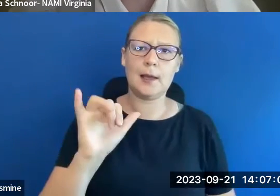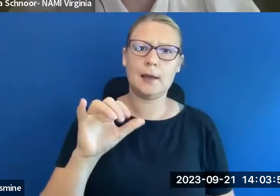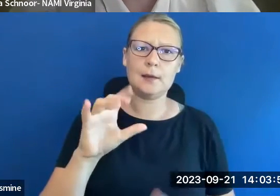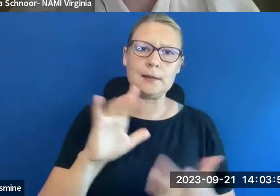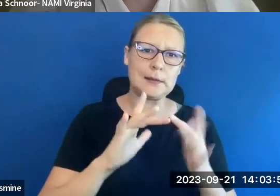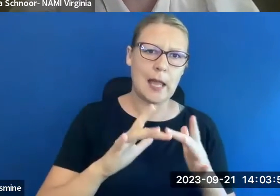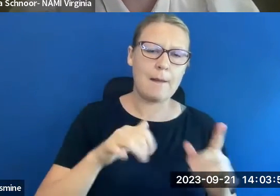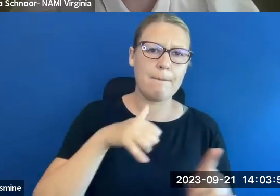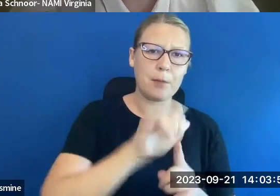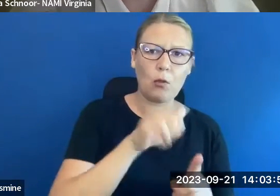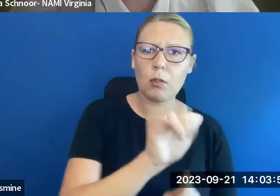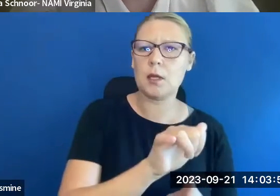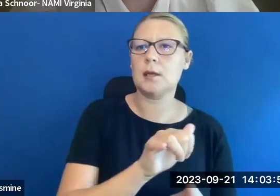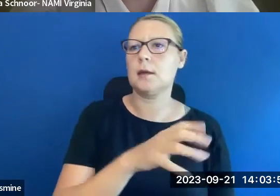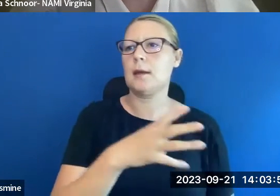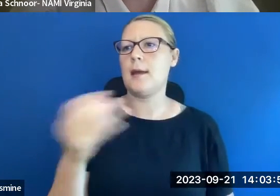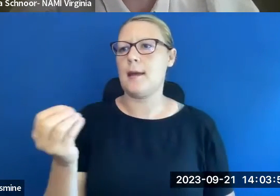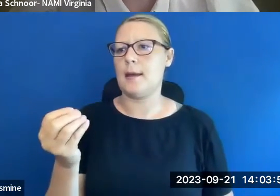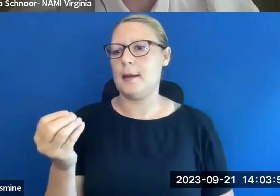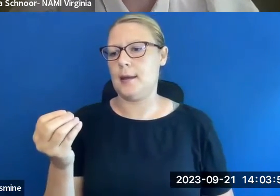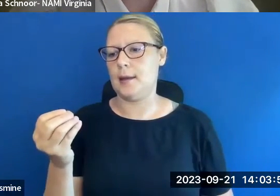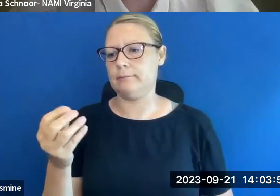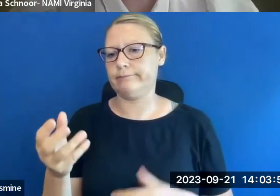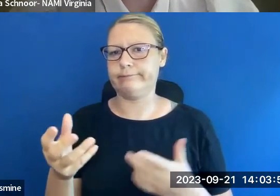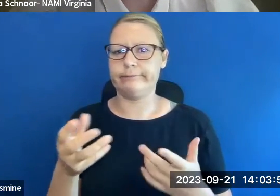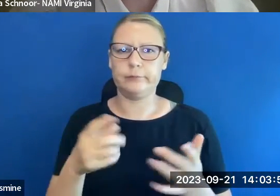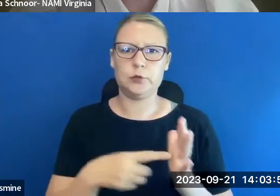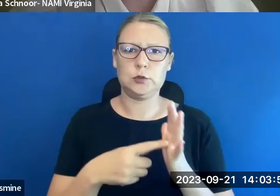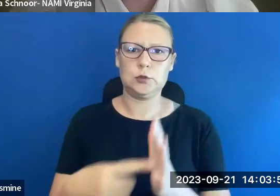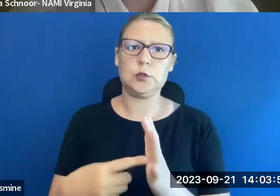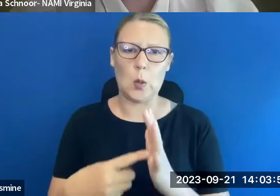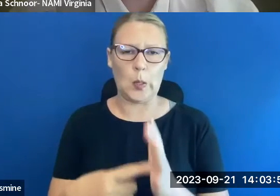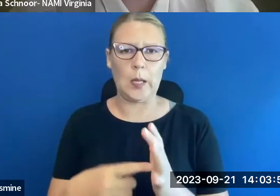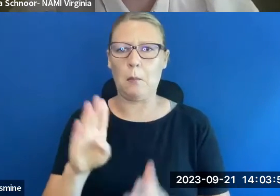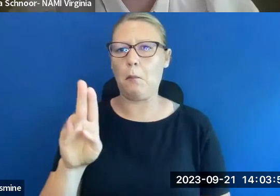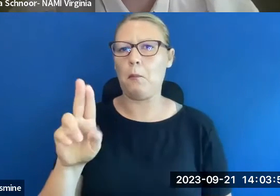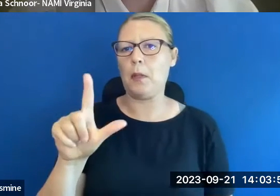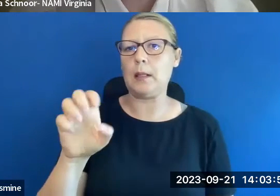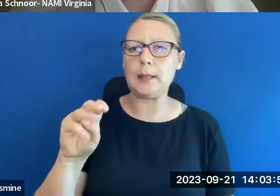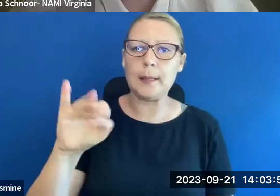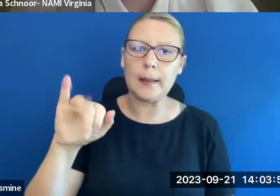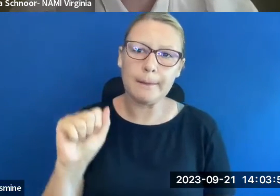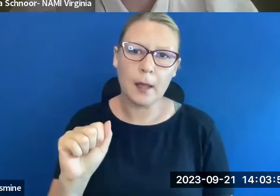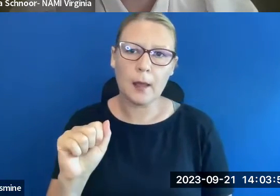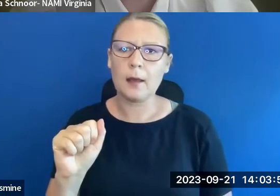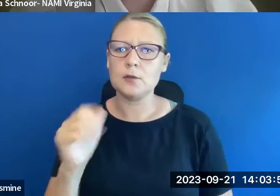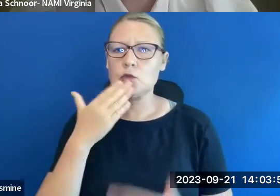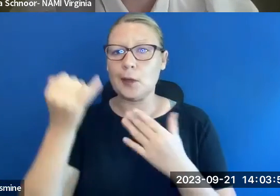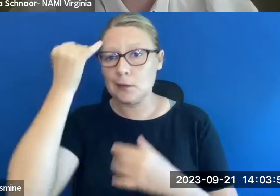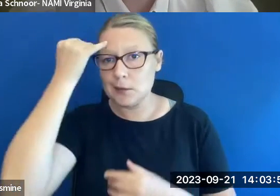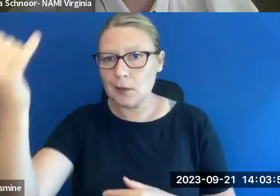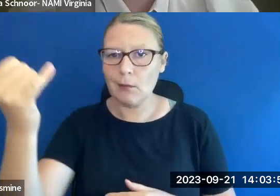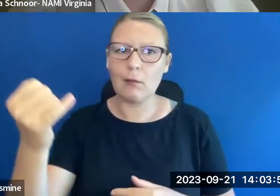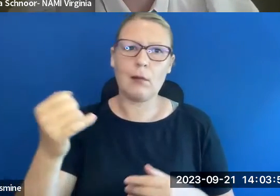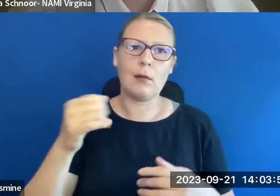incel culture. I wanted to ask how has youth mental health been impacted by the landscape of social